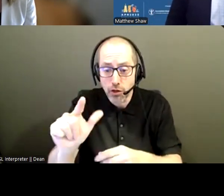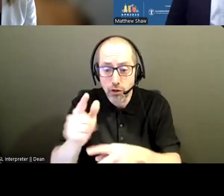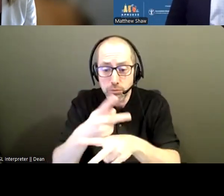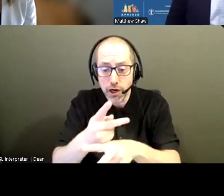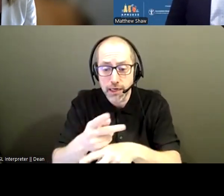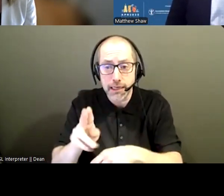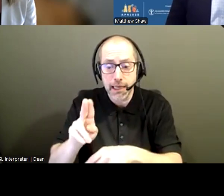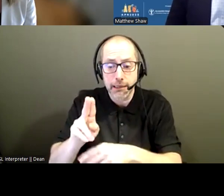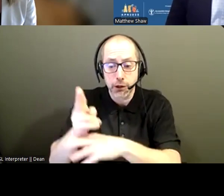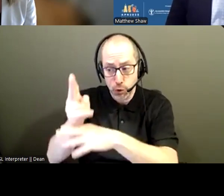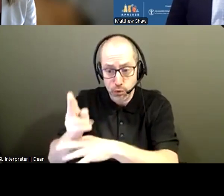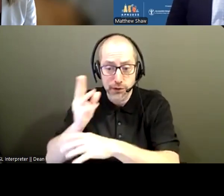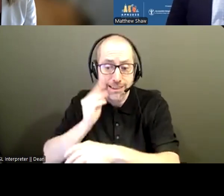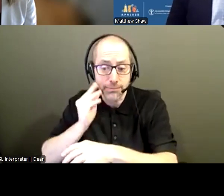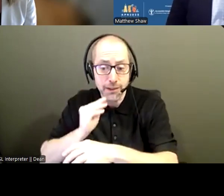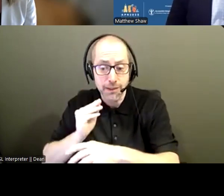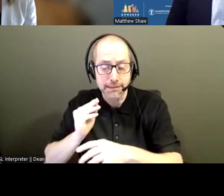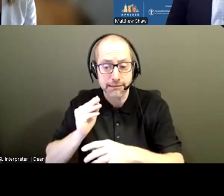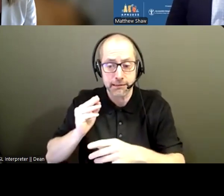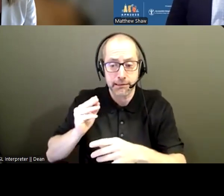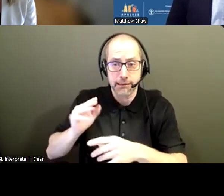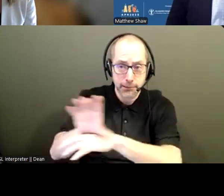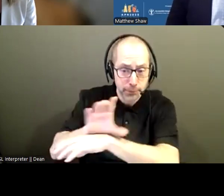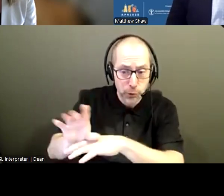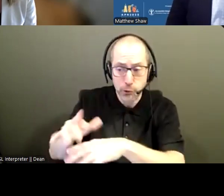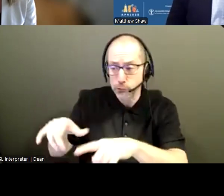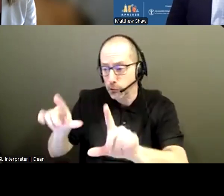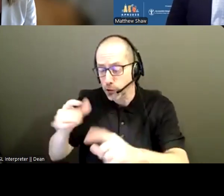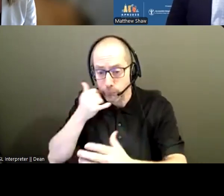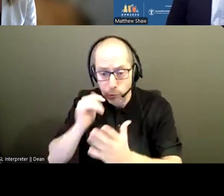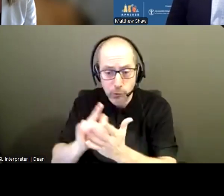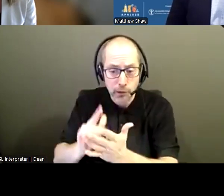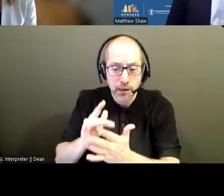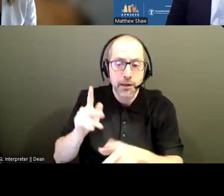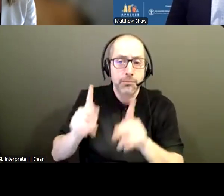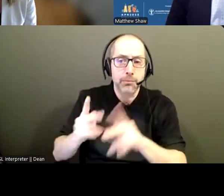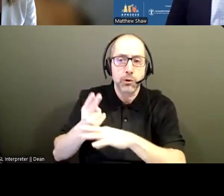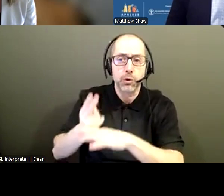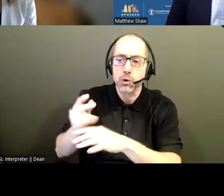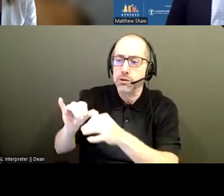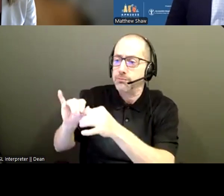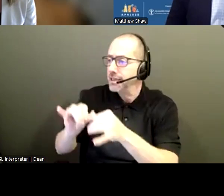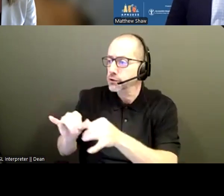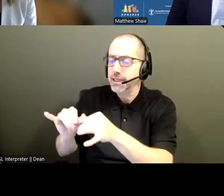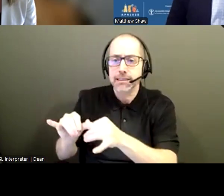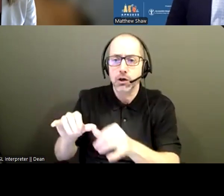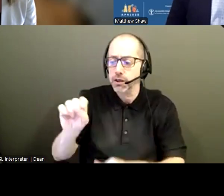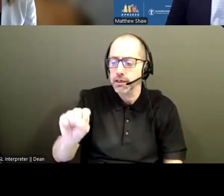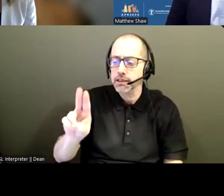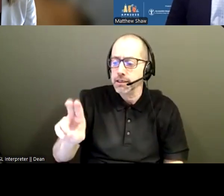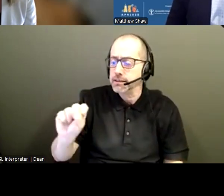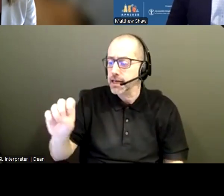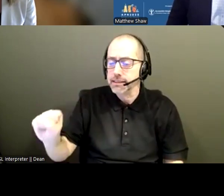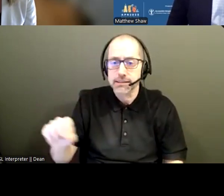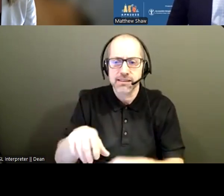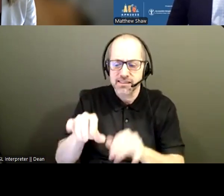equation, is that folks were very often using a metric called SUS, or the System Usability Scale, to measure